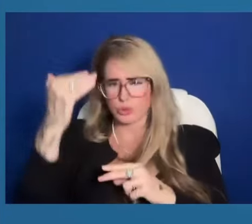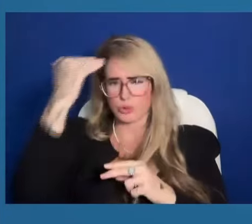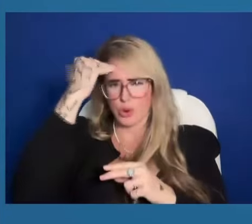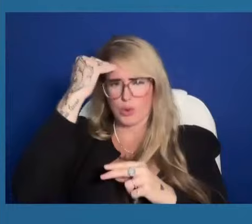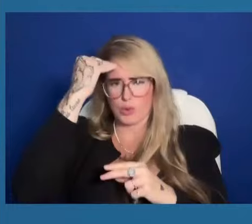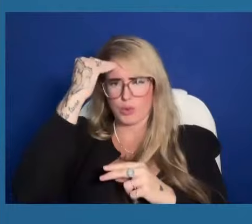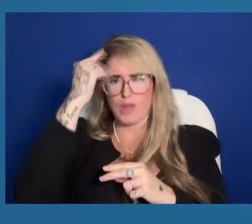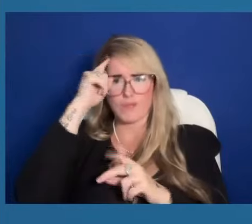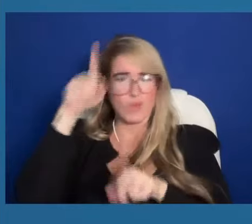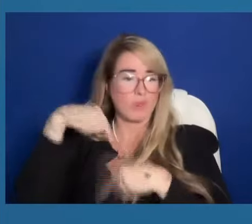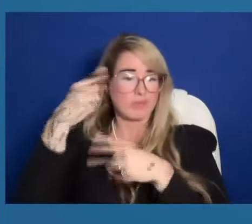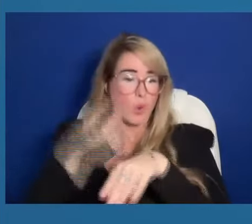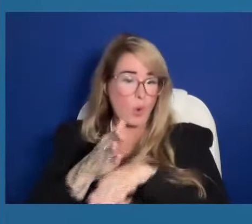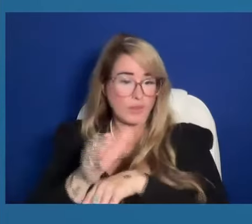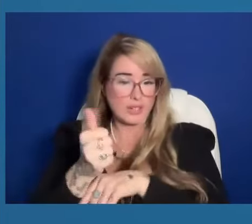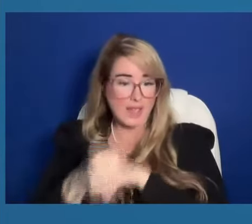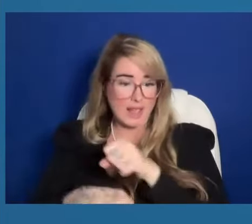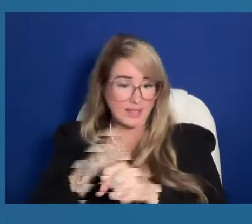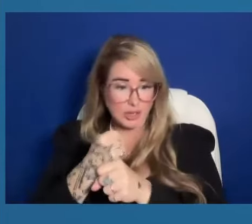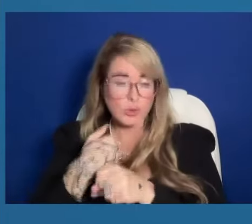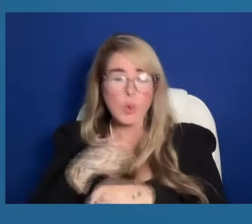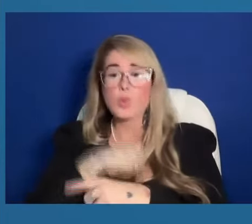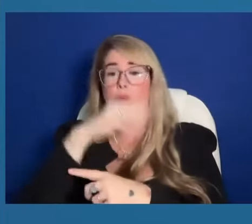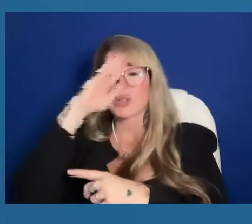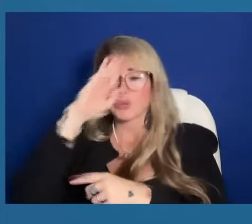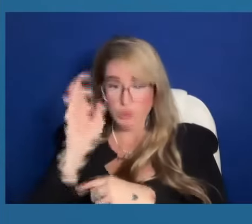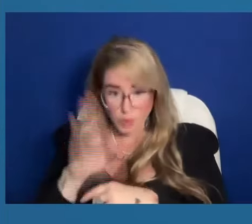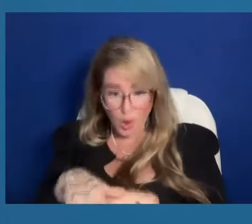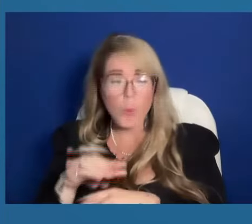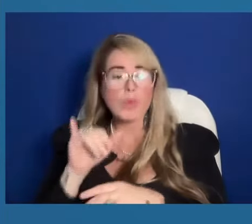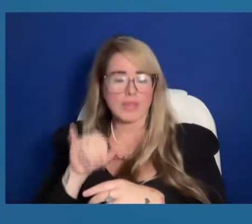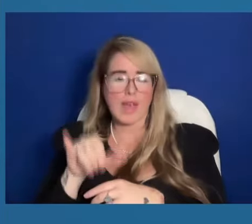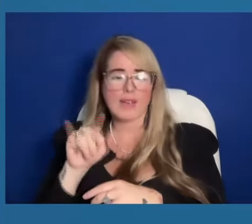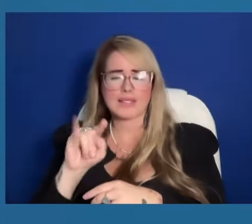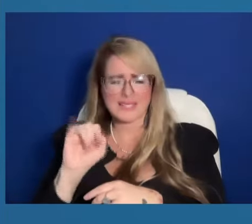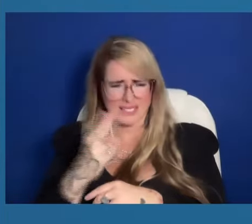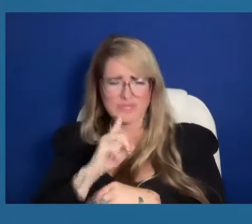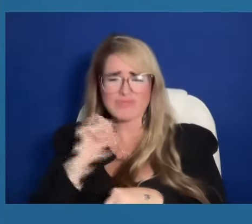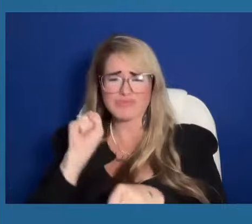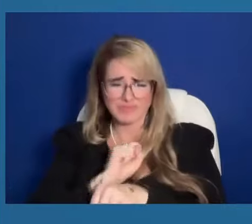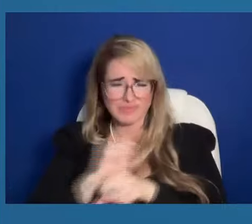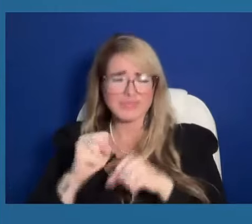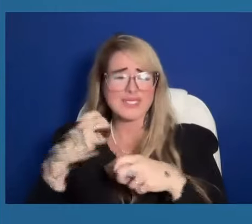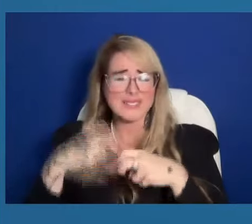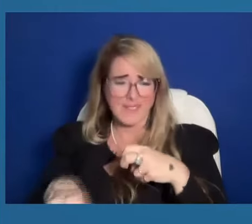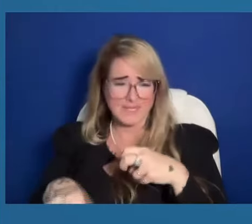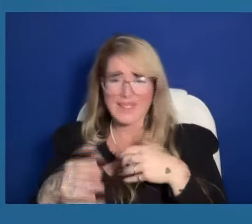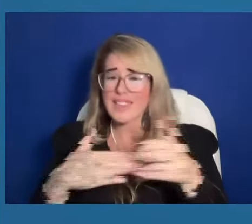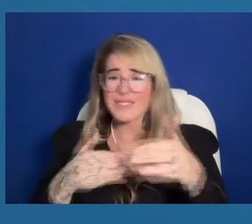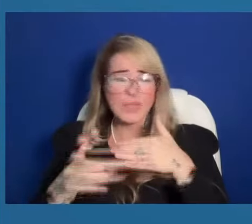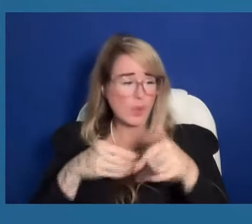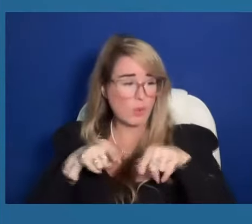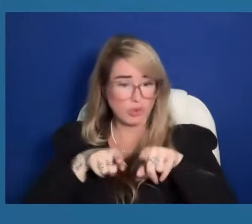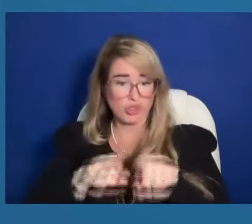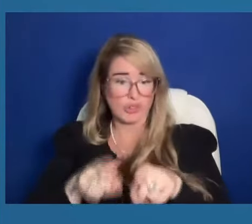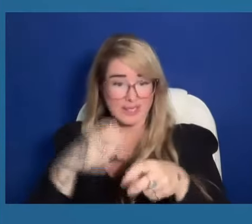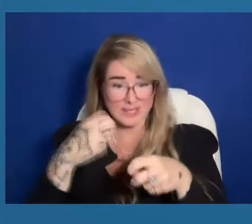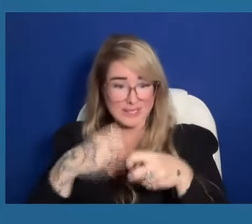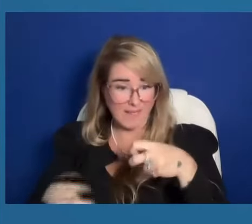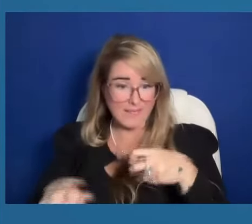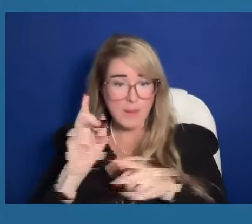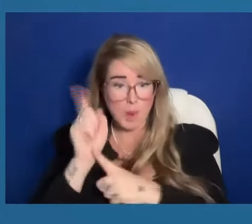for over a decade. And we know that Tish is tough. But even in the toughest moments, people